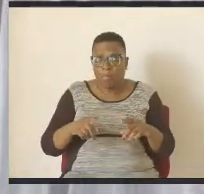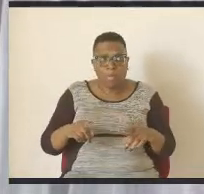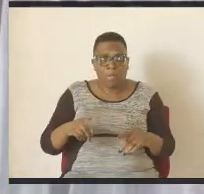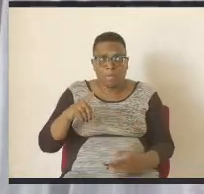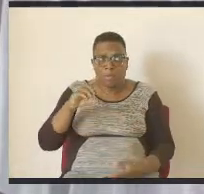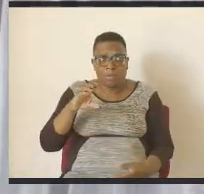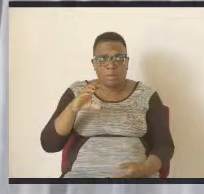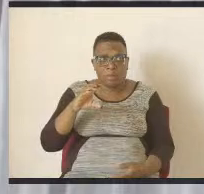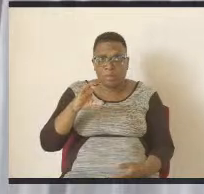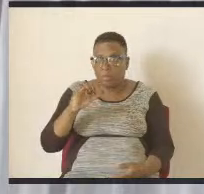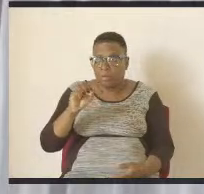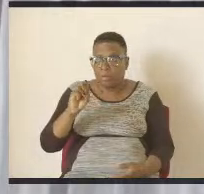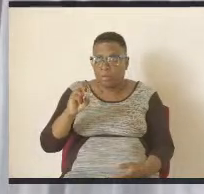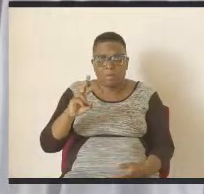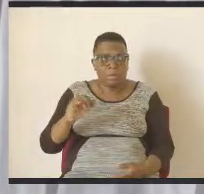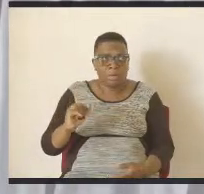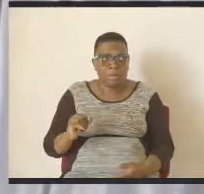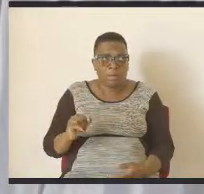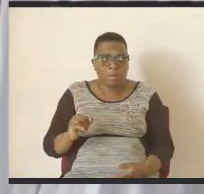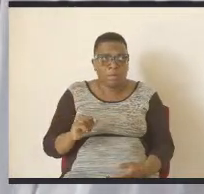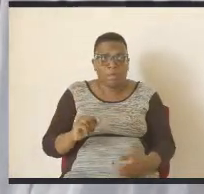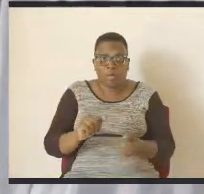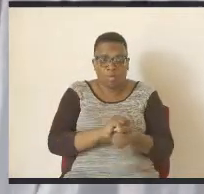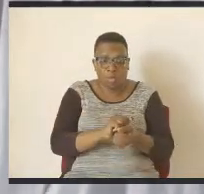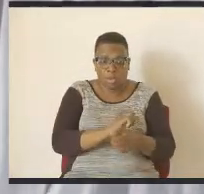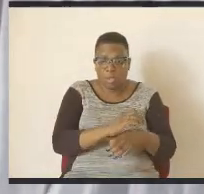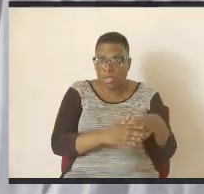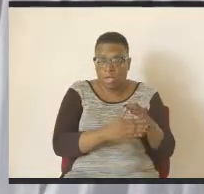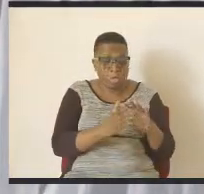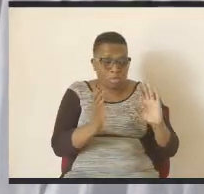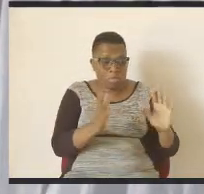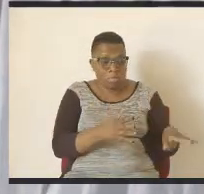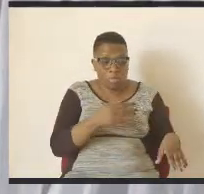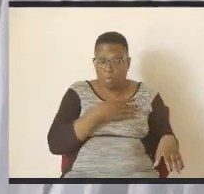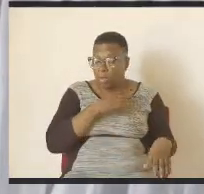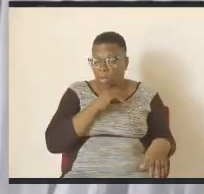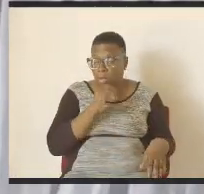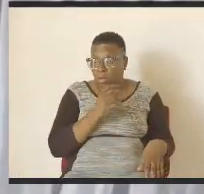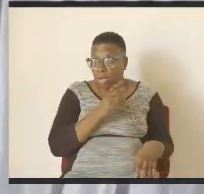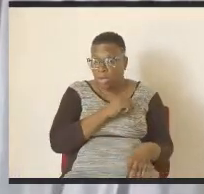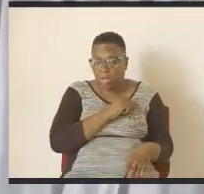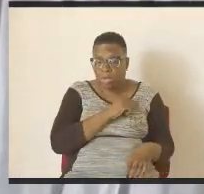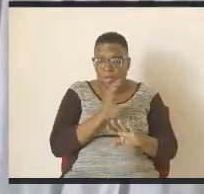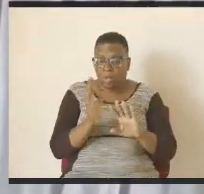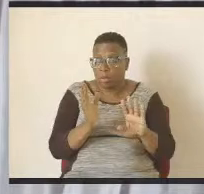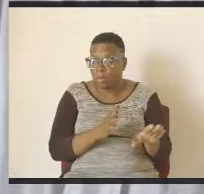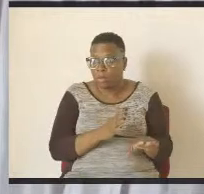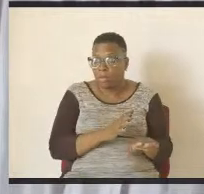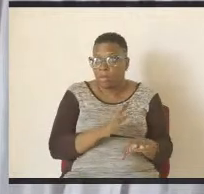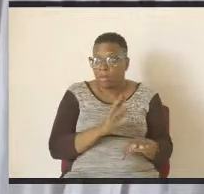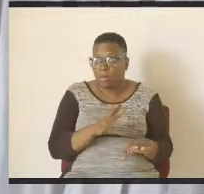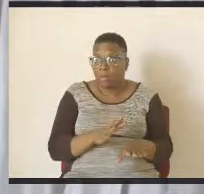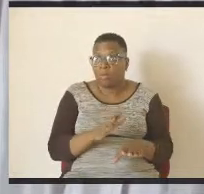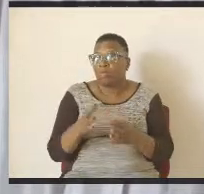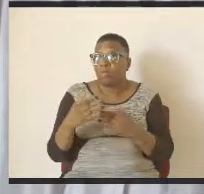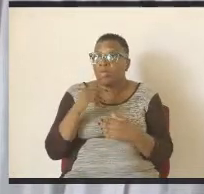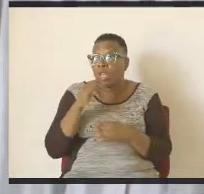wash my hands from this. Hey, his blood be upon us and our children.